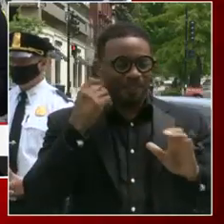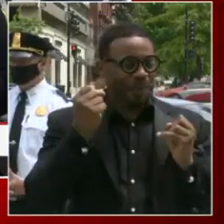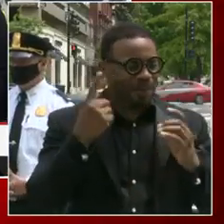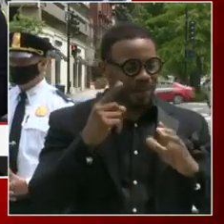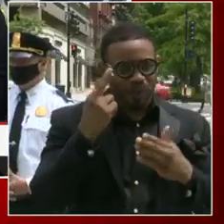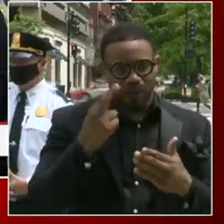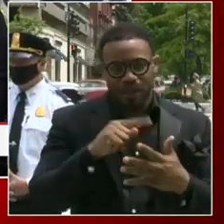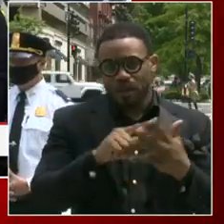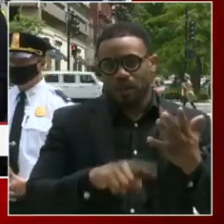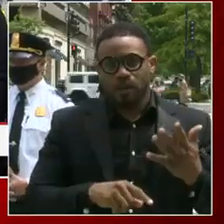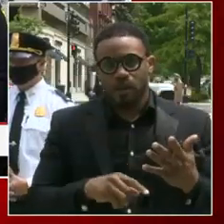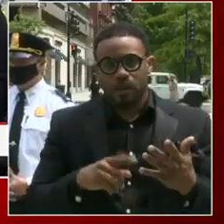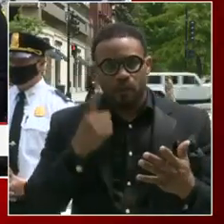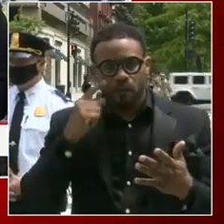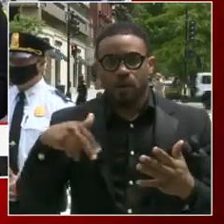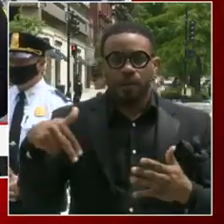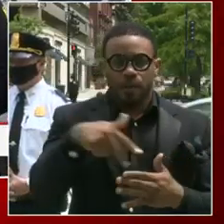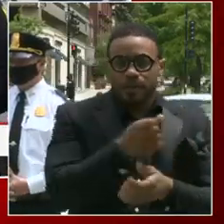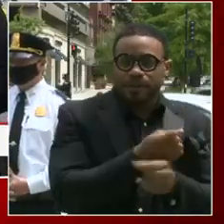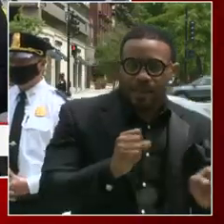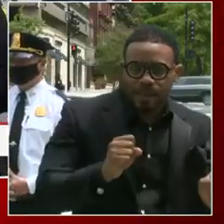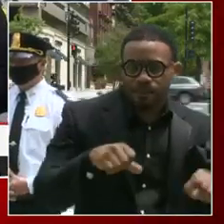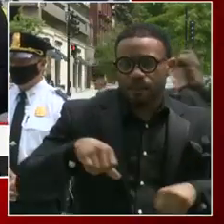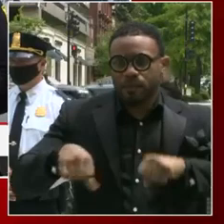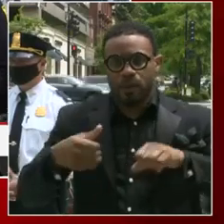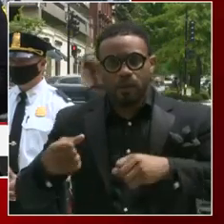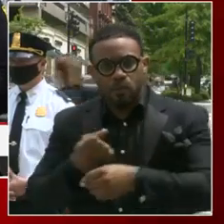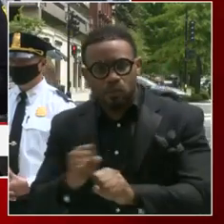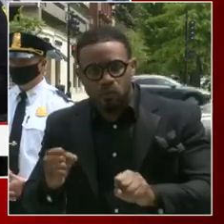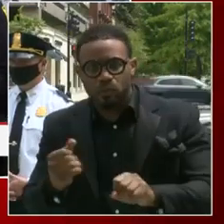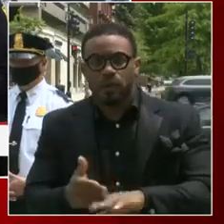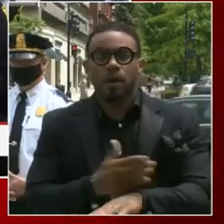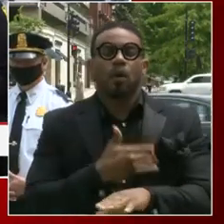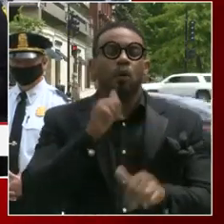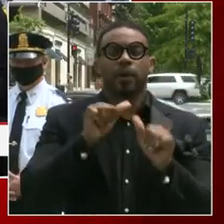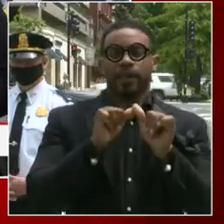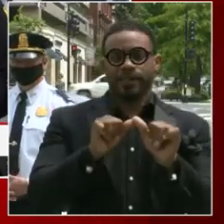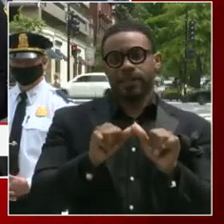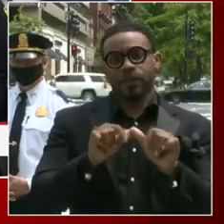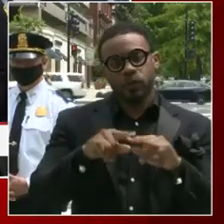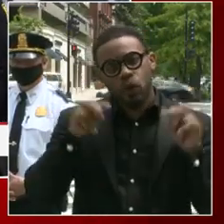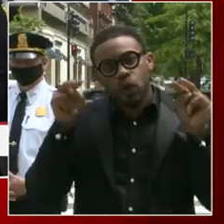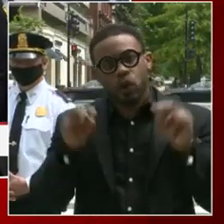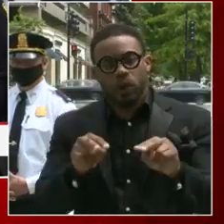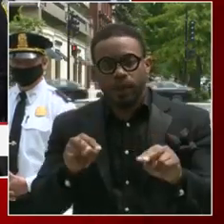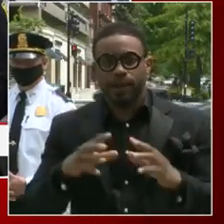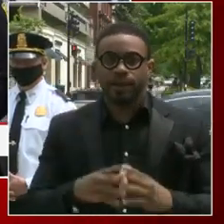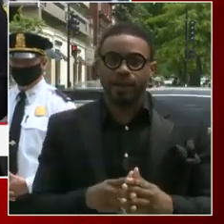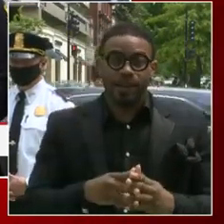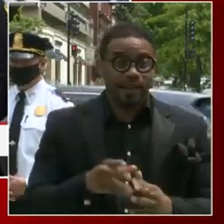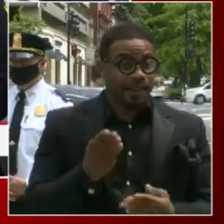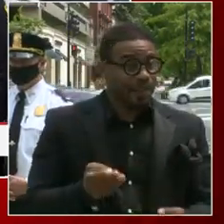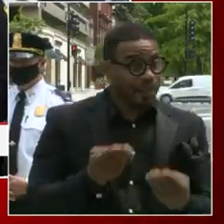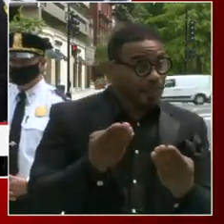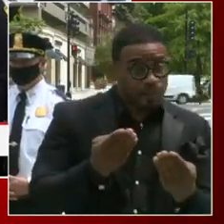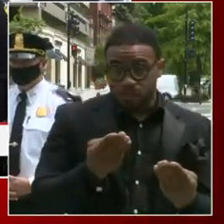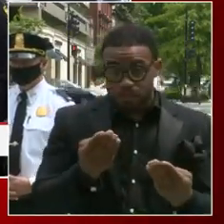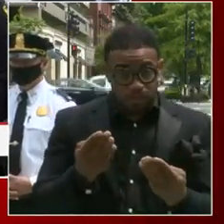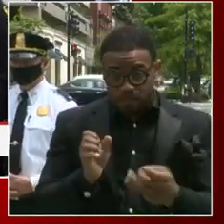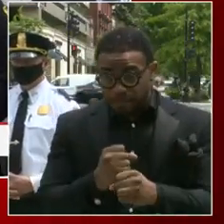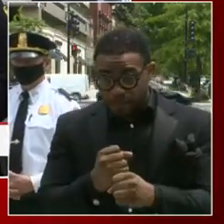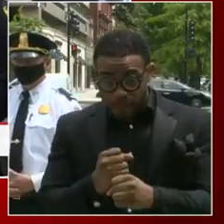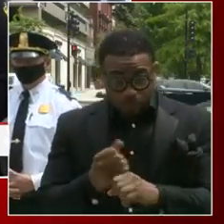reasons for pedestrian safety improvements. And we will continue to look at the bill and make